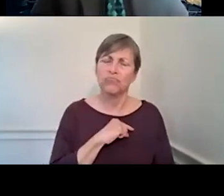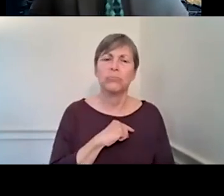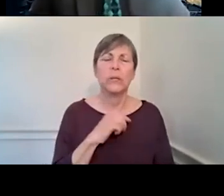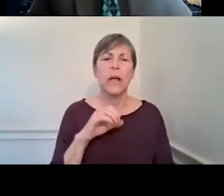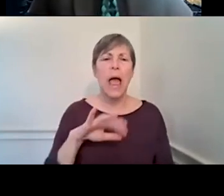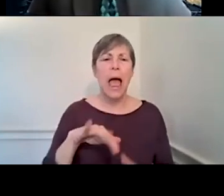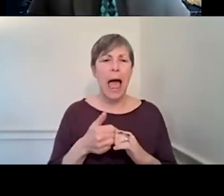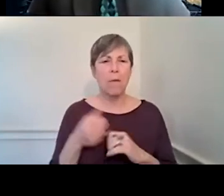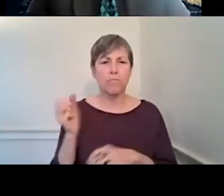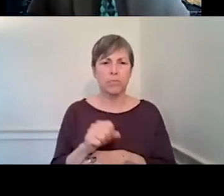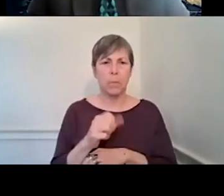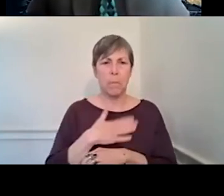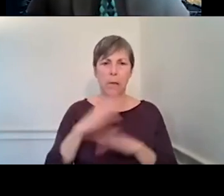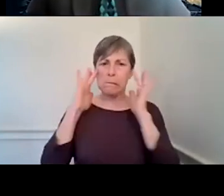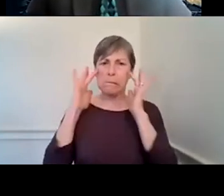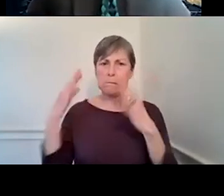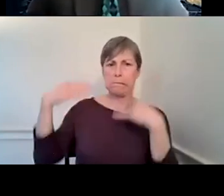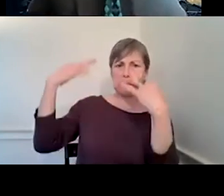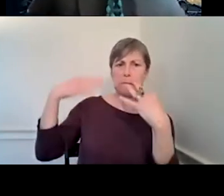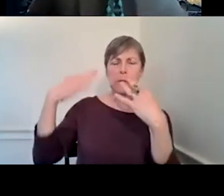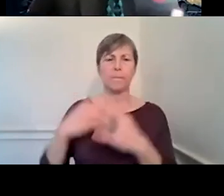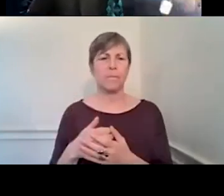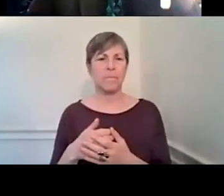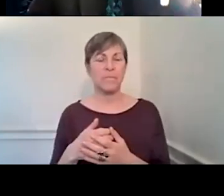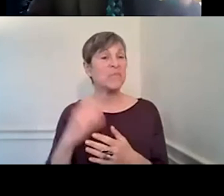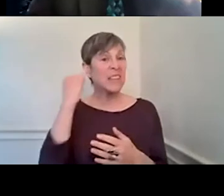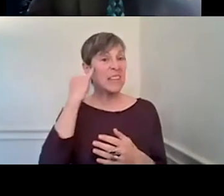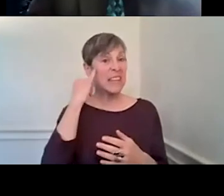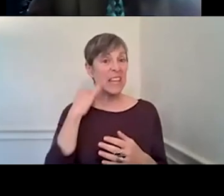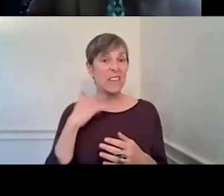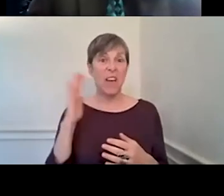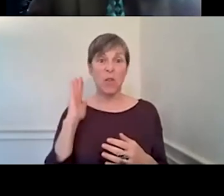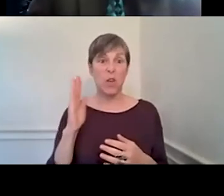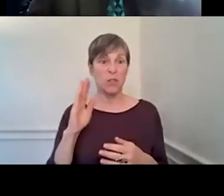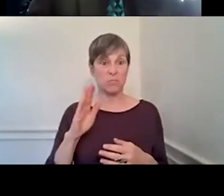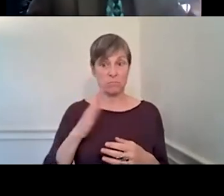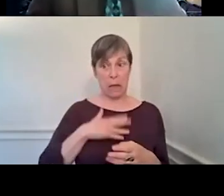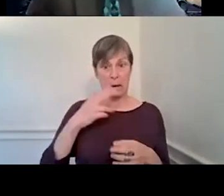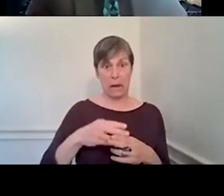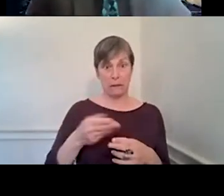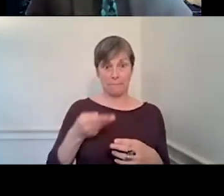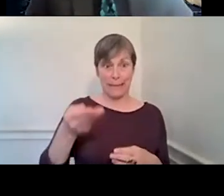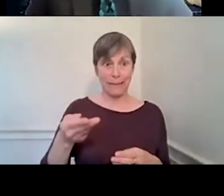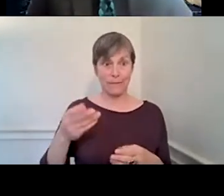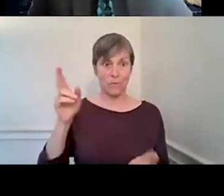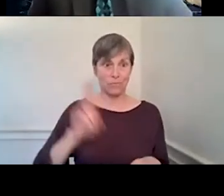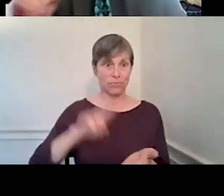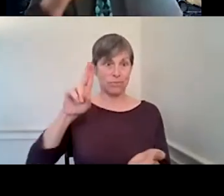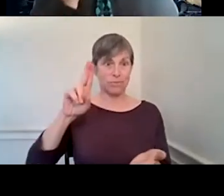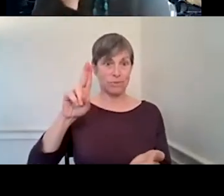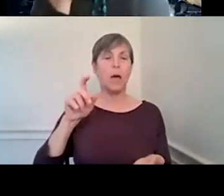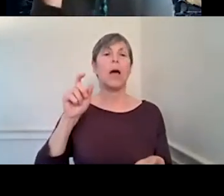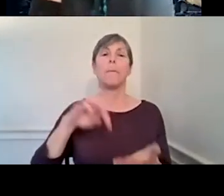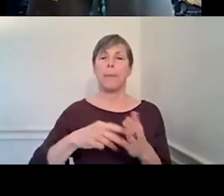that was, if you're going to put your name on something, to do a good job and do a